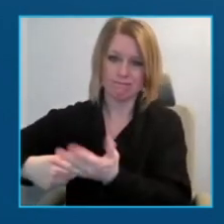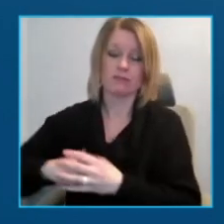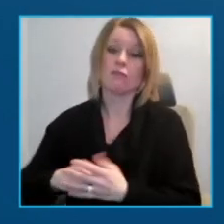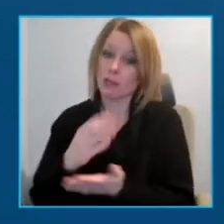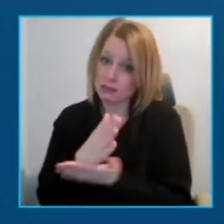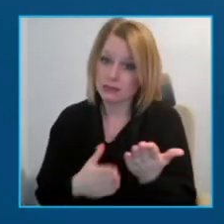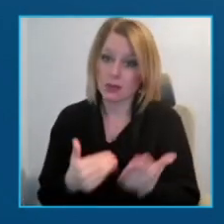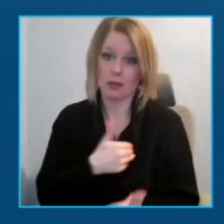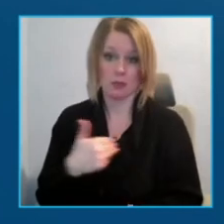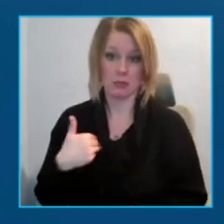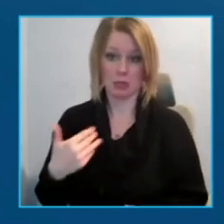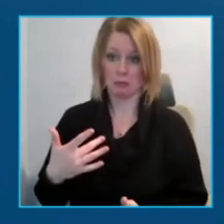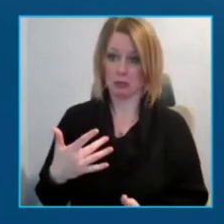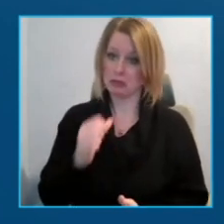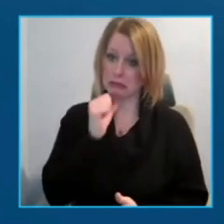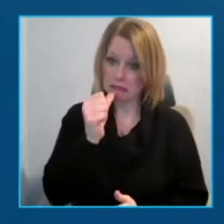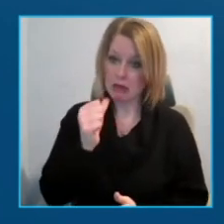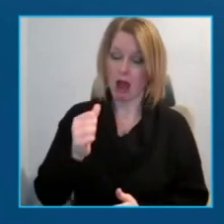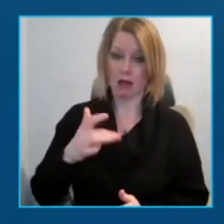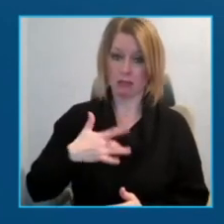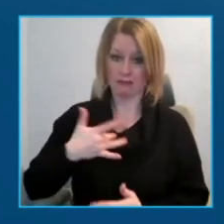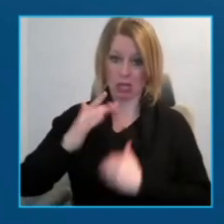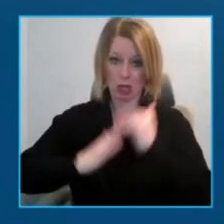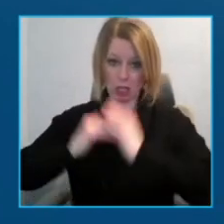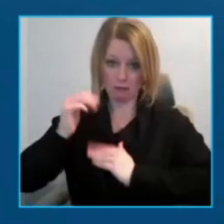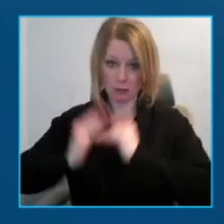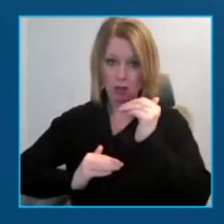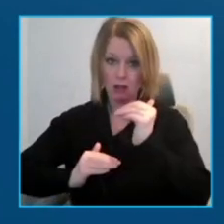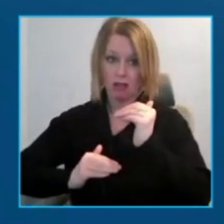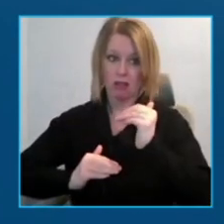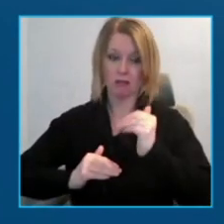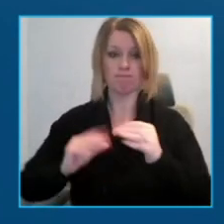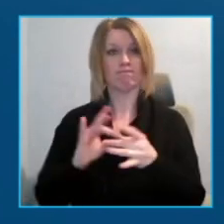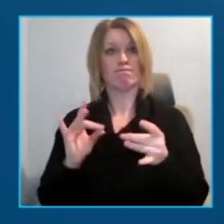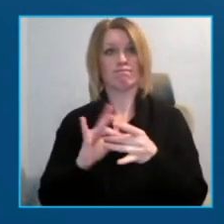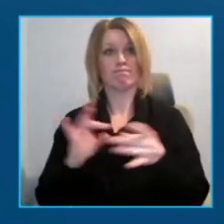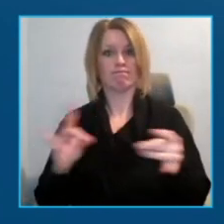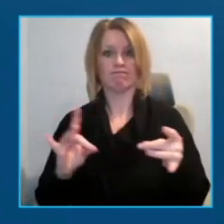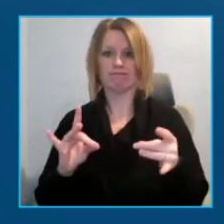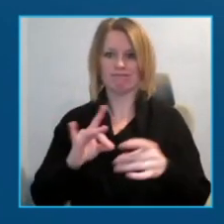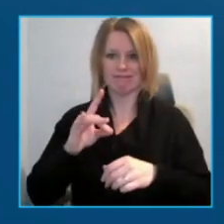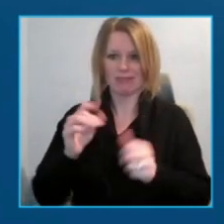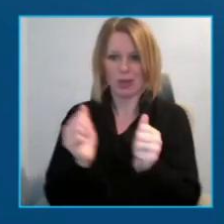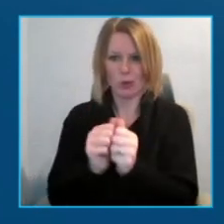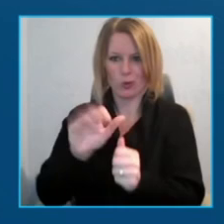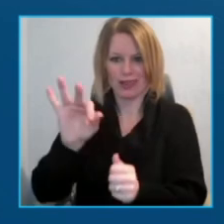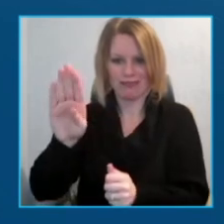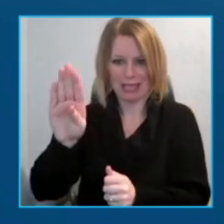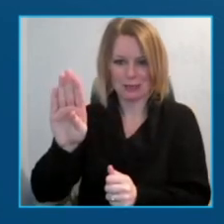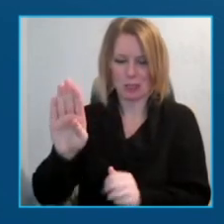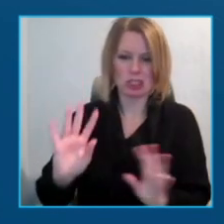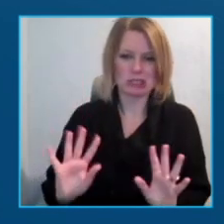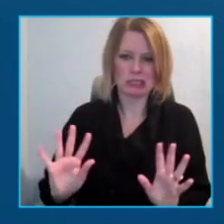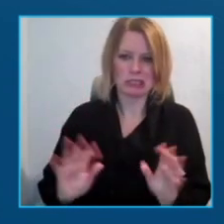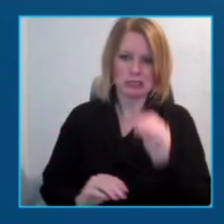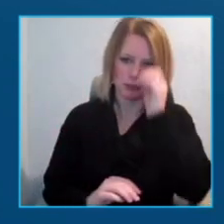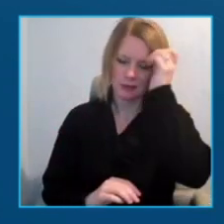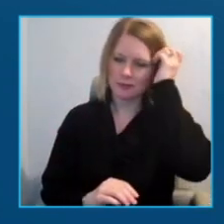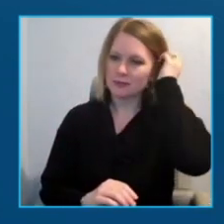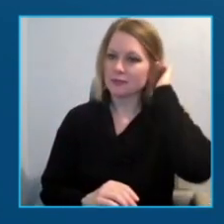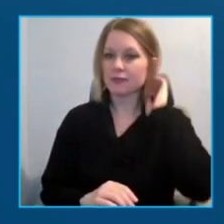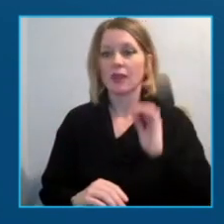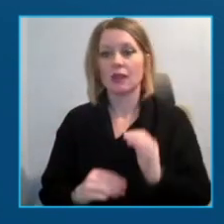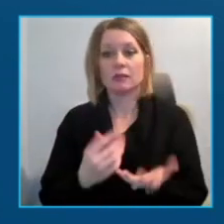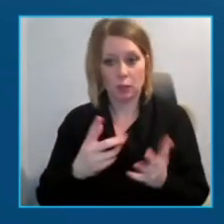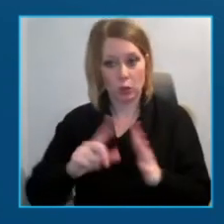comfortable making comments being broadcast on Facebook. So we started having some members only